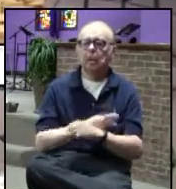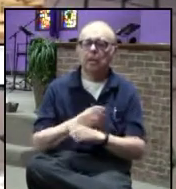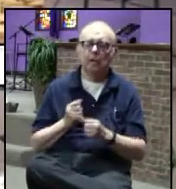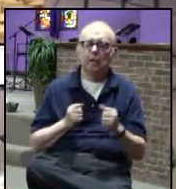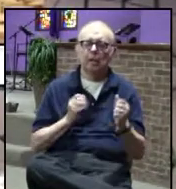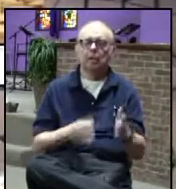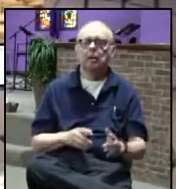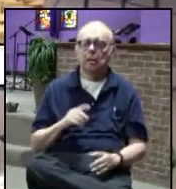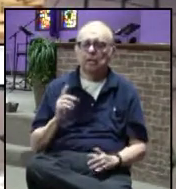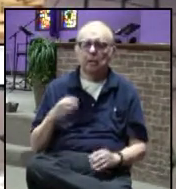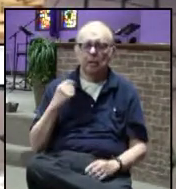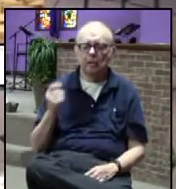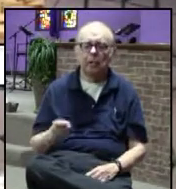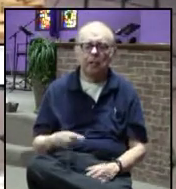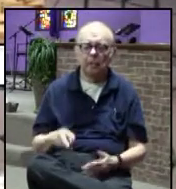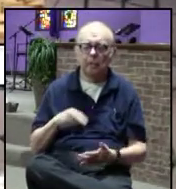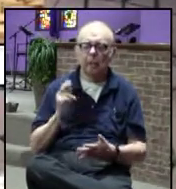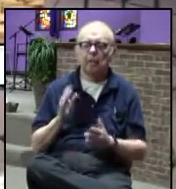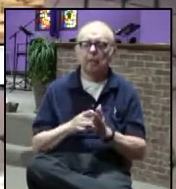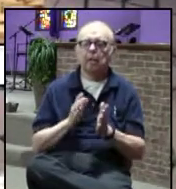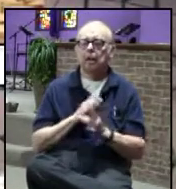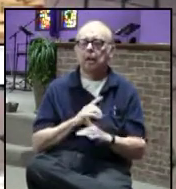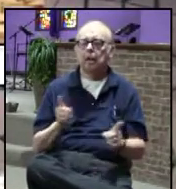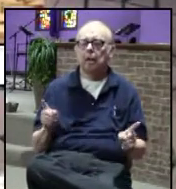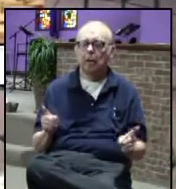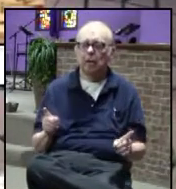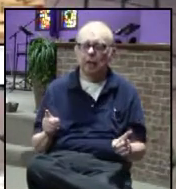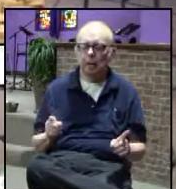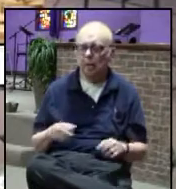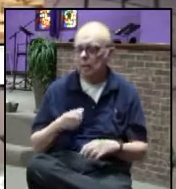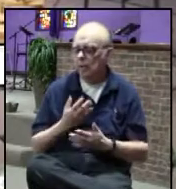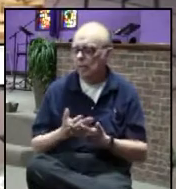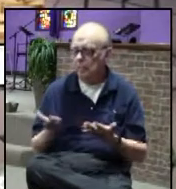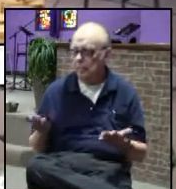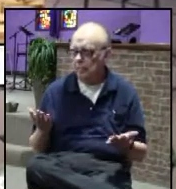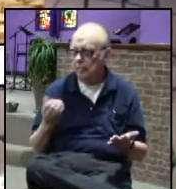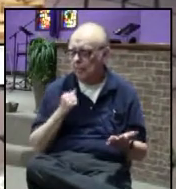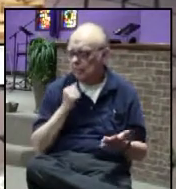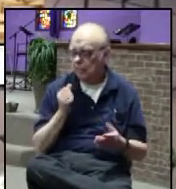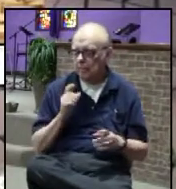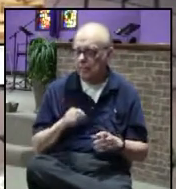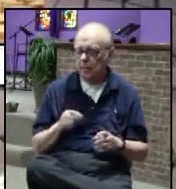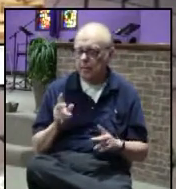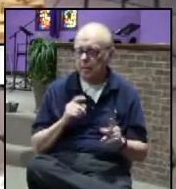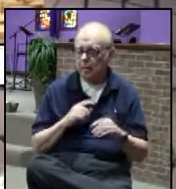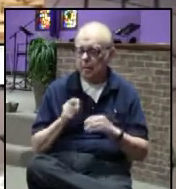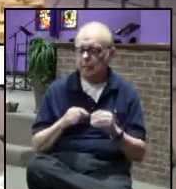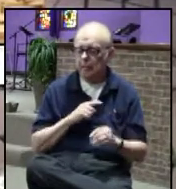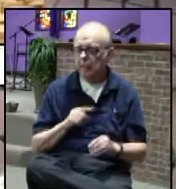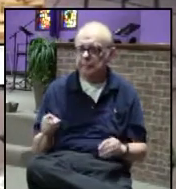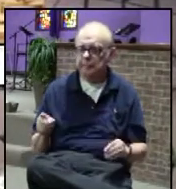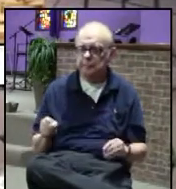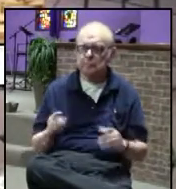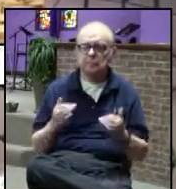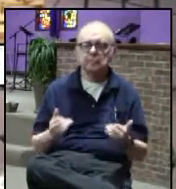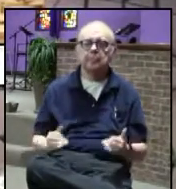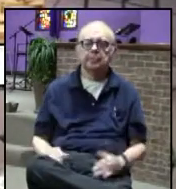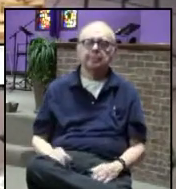were giving testimony to the resurrection of the Lord Jesus. Abundant grace was upon them all, for there was not a needy person among them.